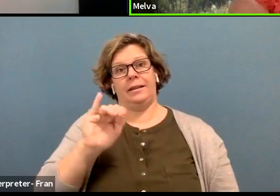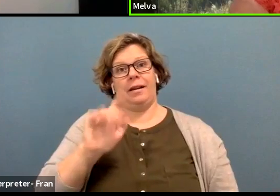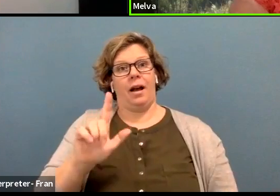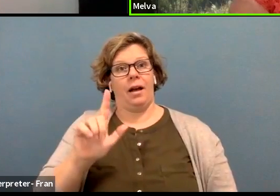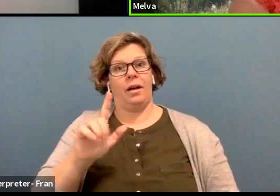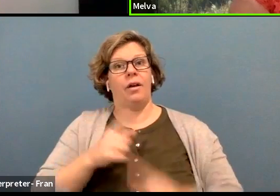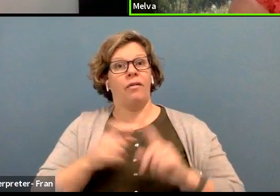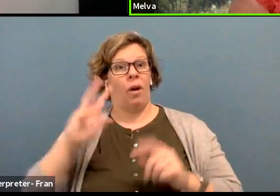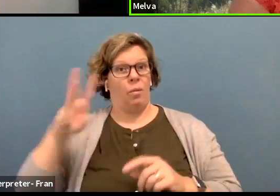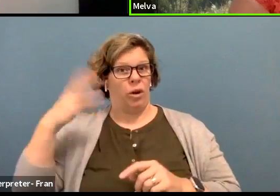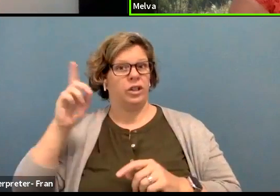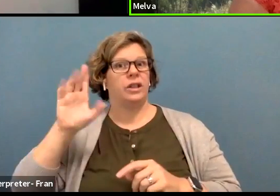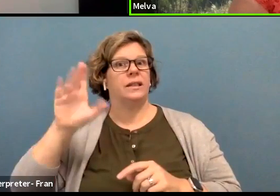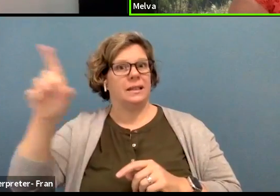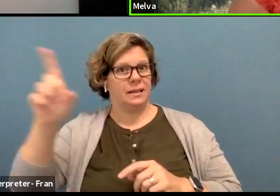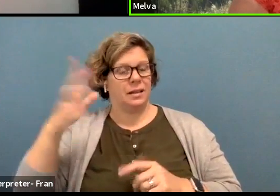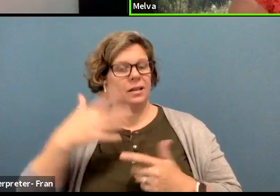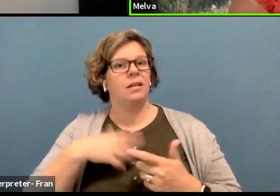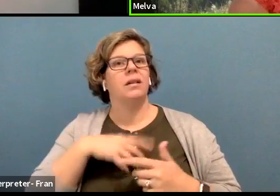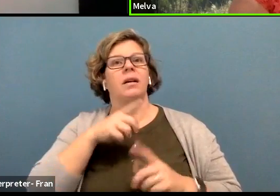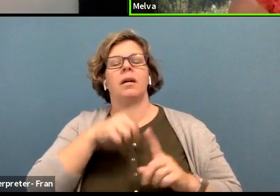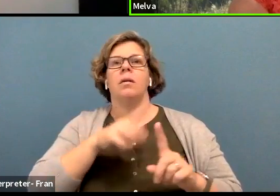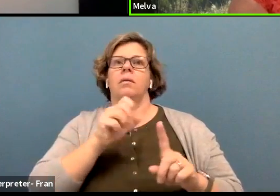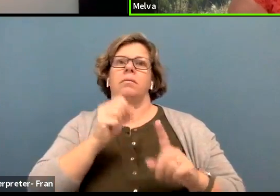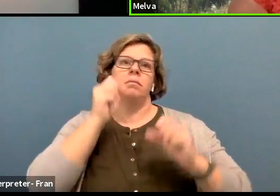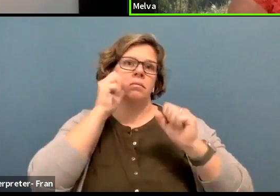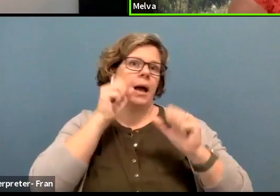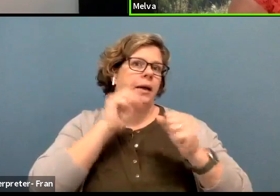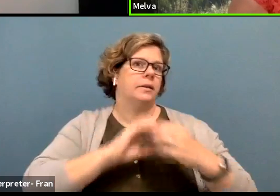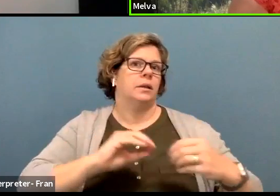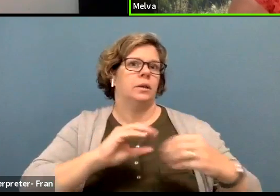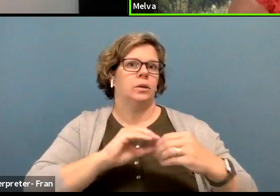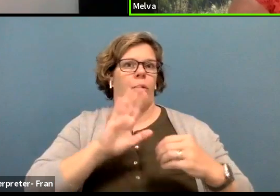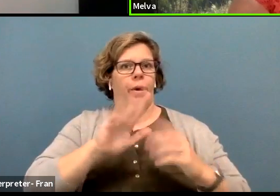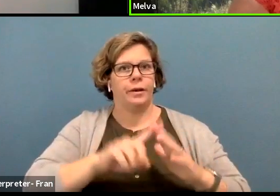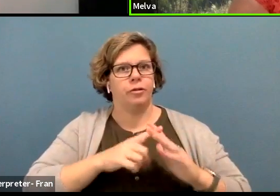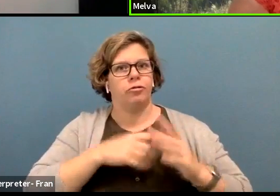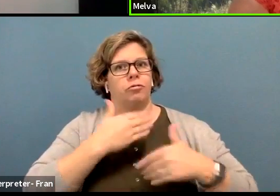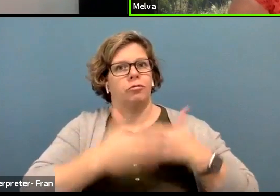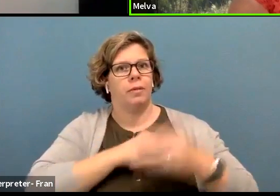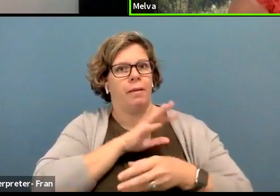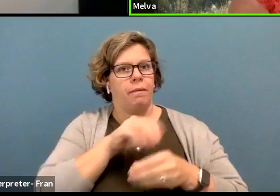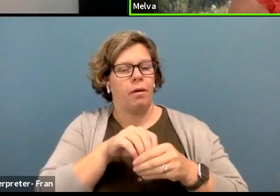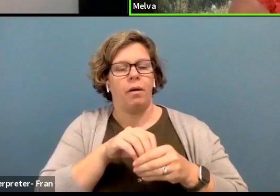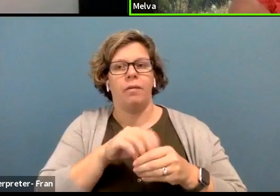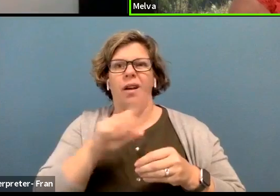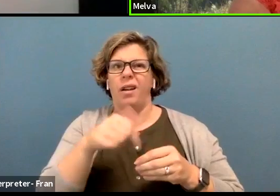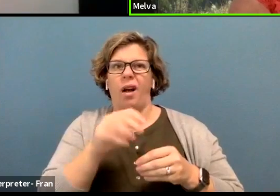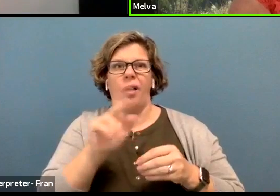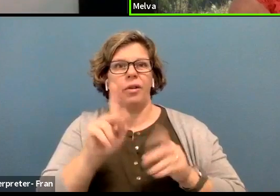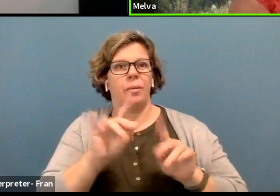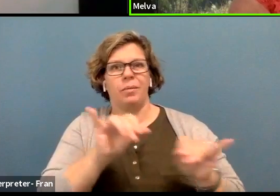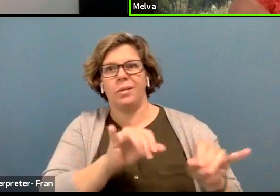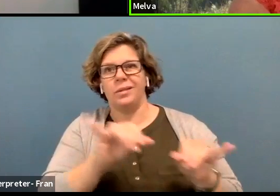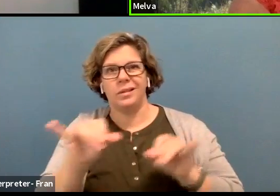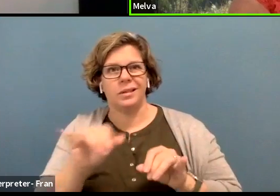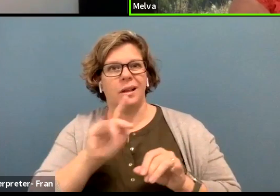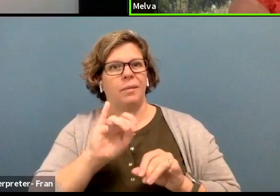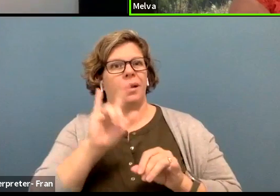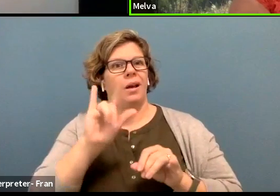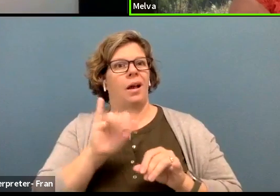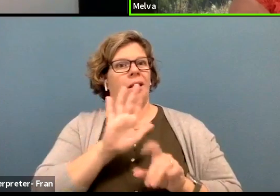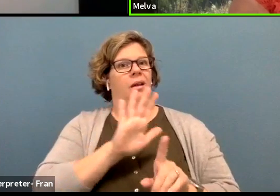Washington, D.C. He has an amazing story. And there are other folks like Kelly who have